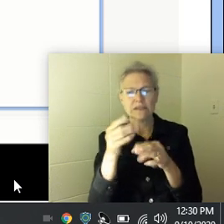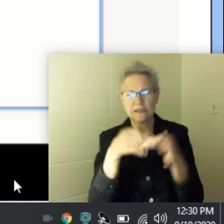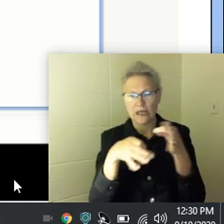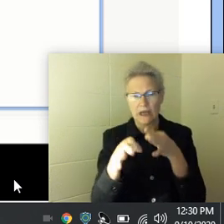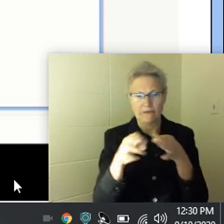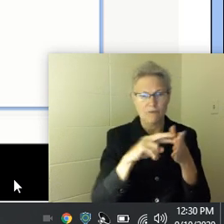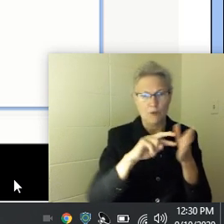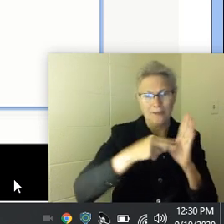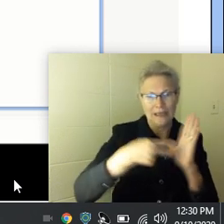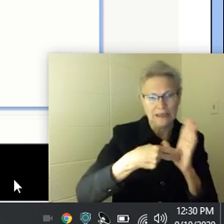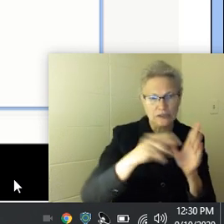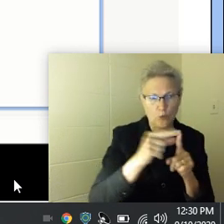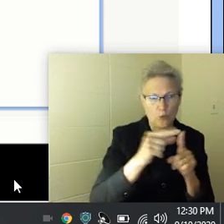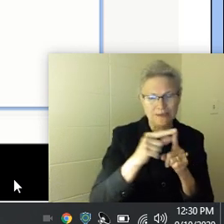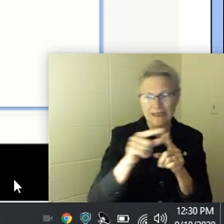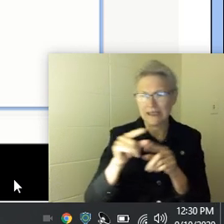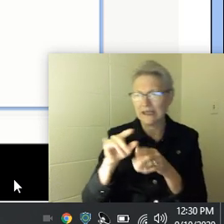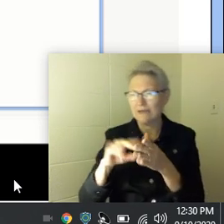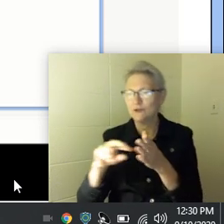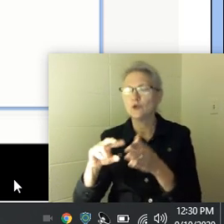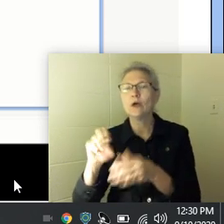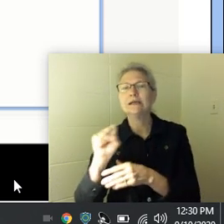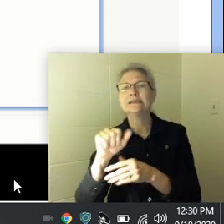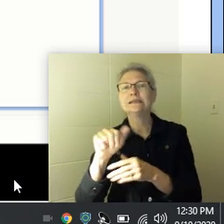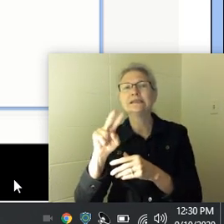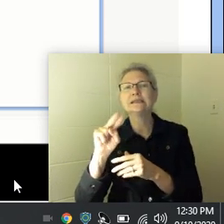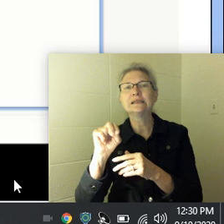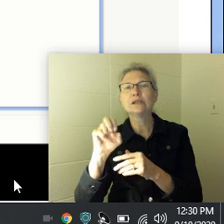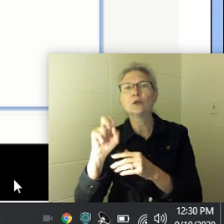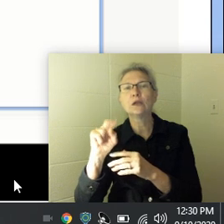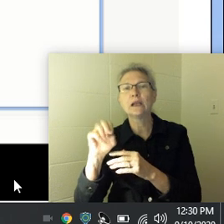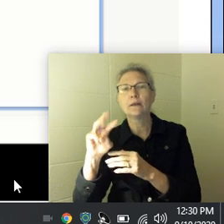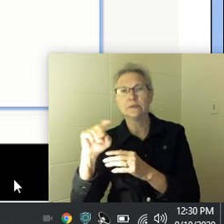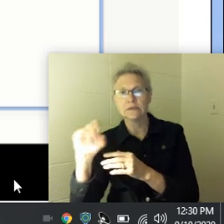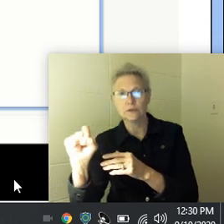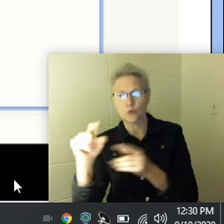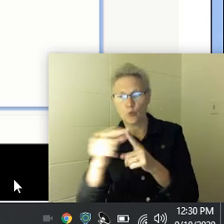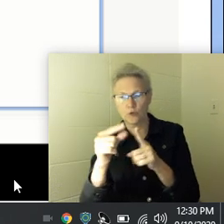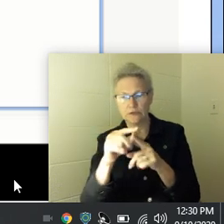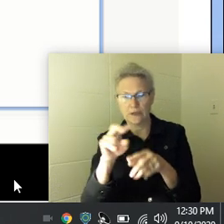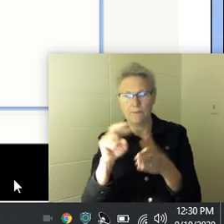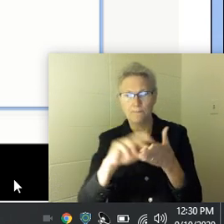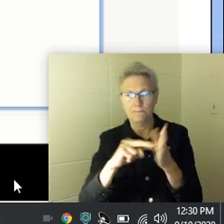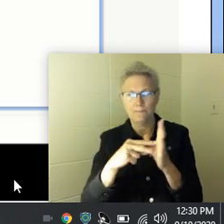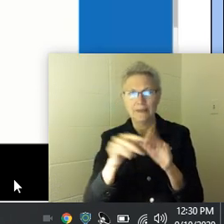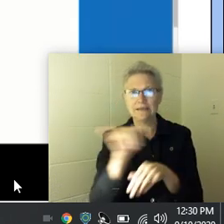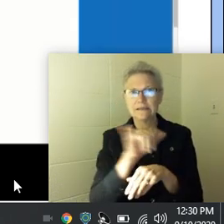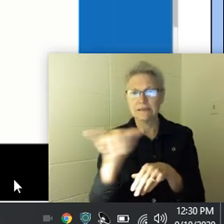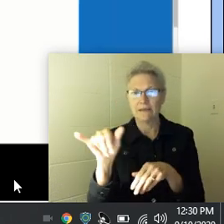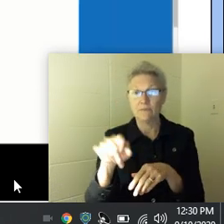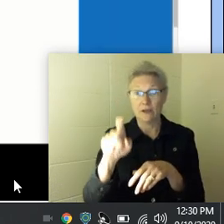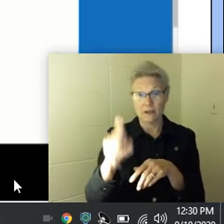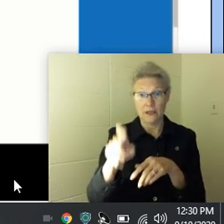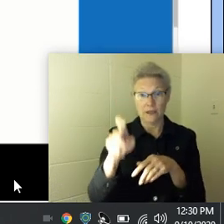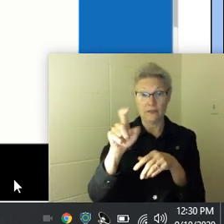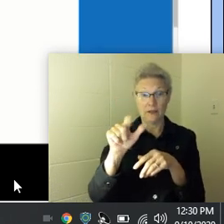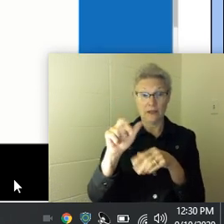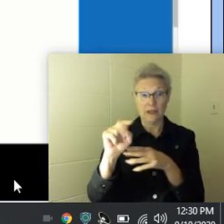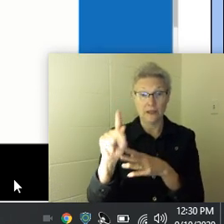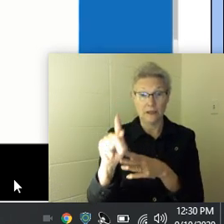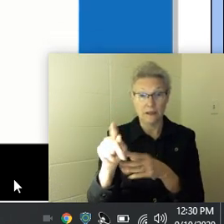you definitions, this gives you synonyms. It gives you words that mean the same thing. So if you click this link right here,